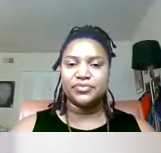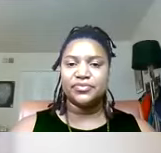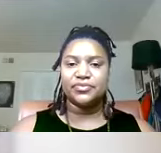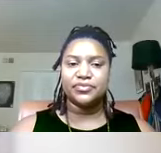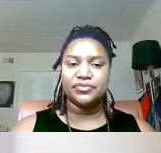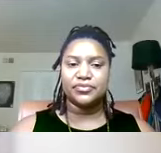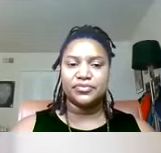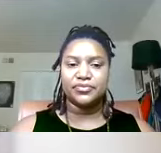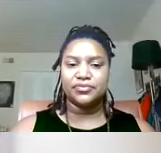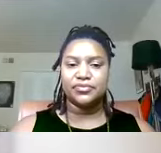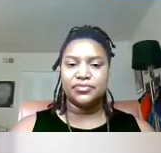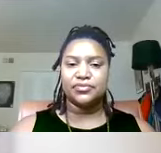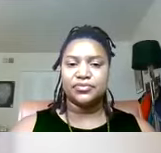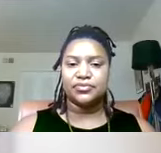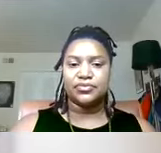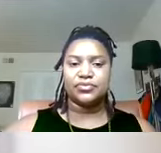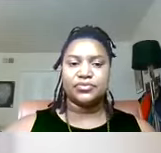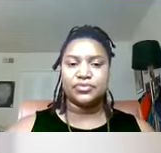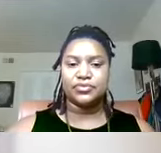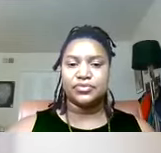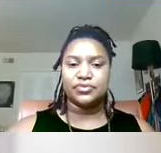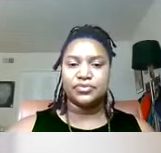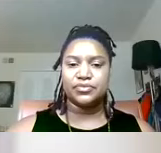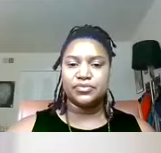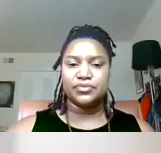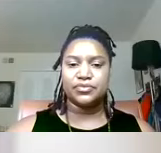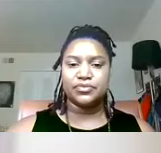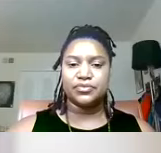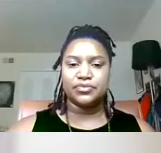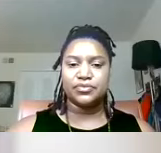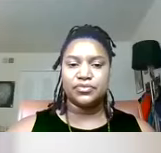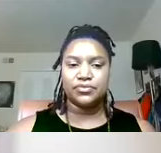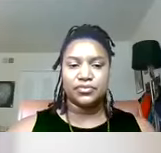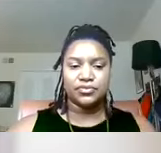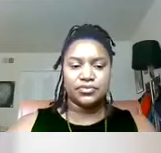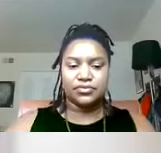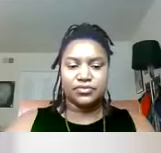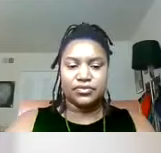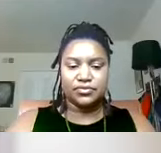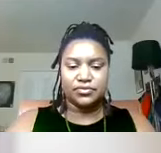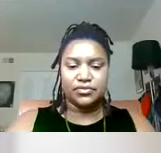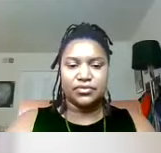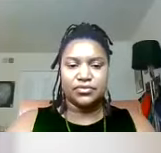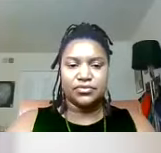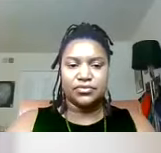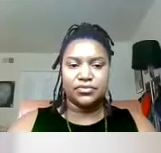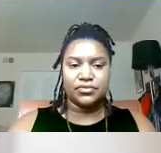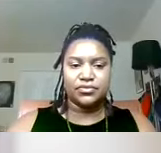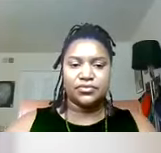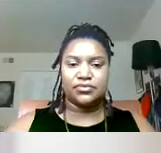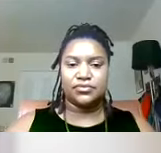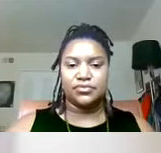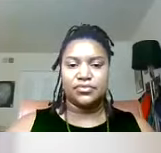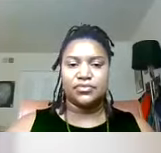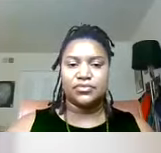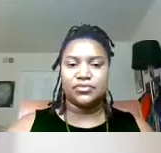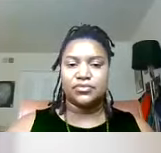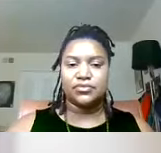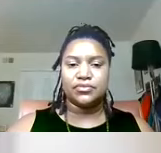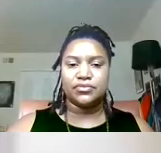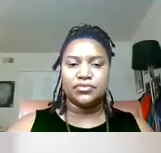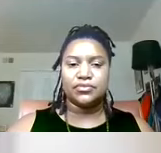I didn't feel well, but for me, I think it's not like very scientific, but the way I like to think about